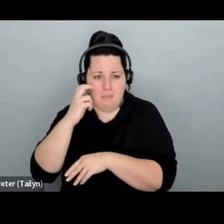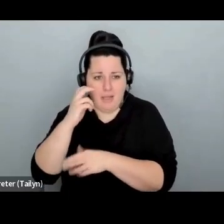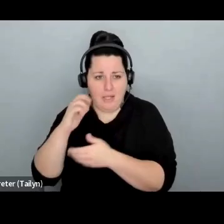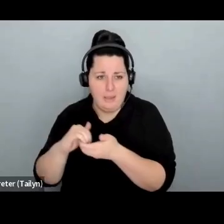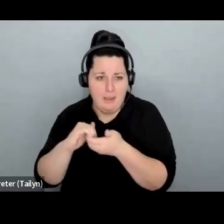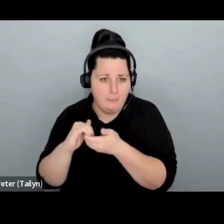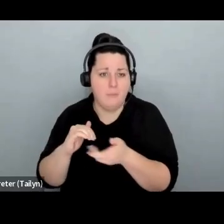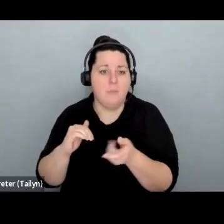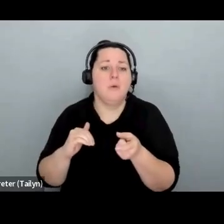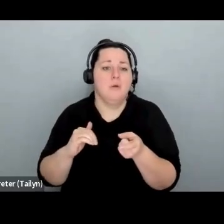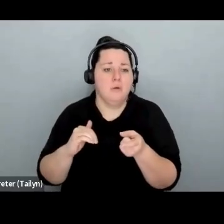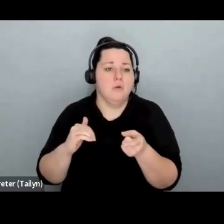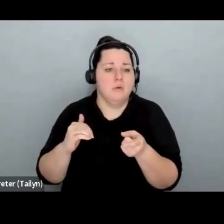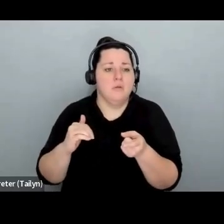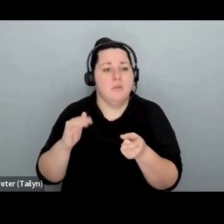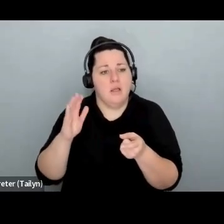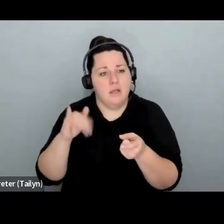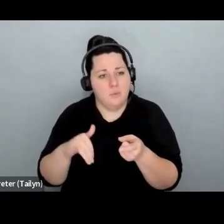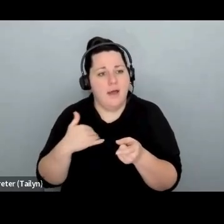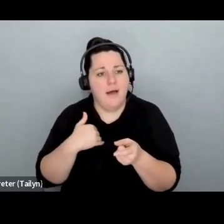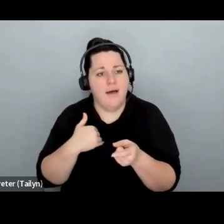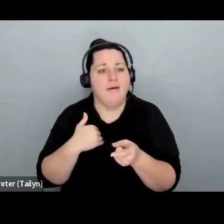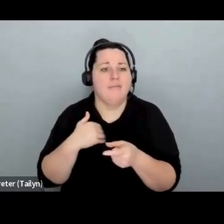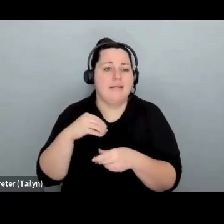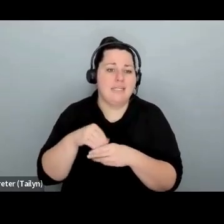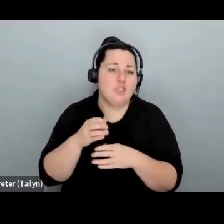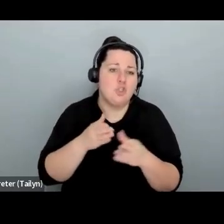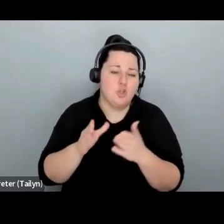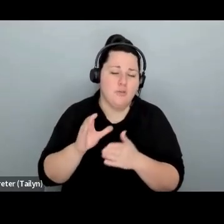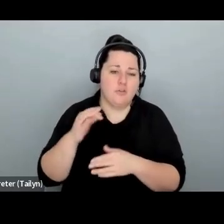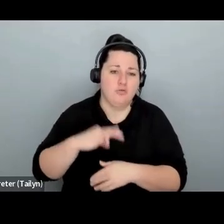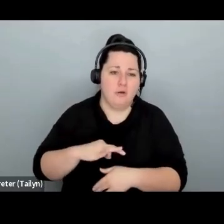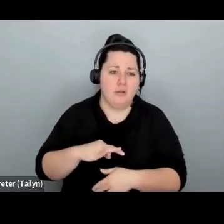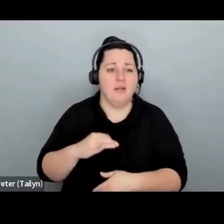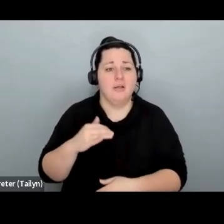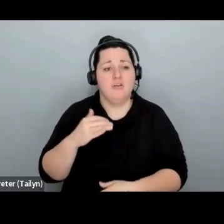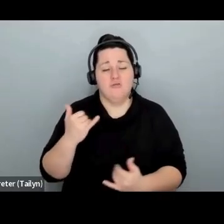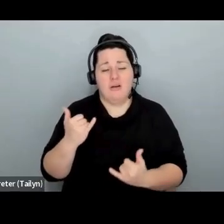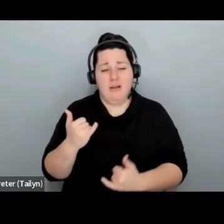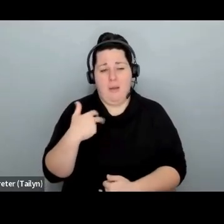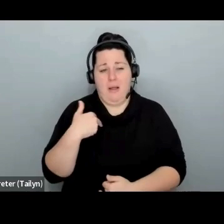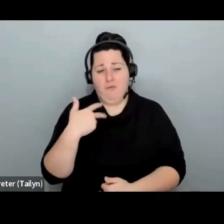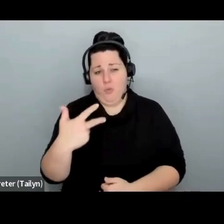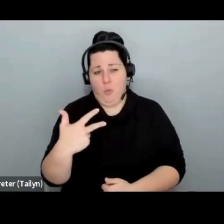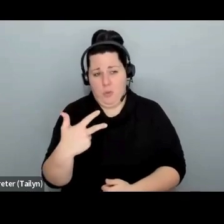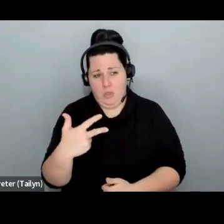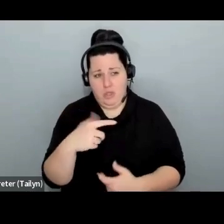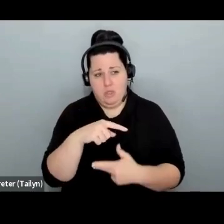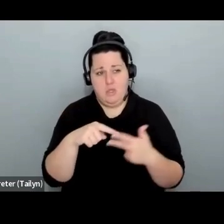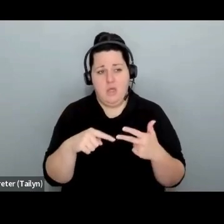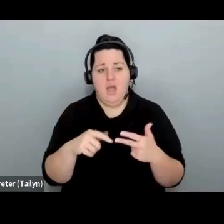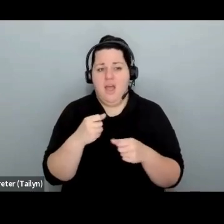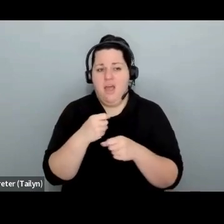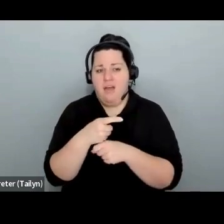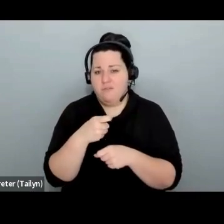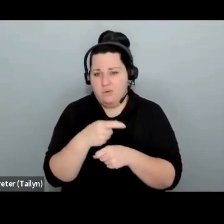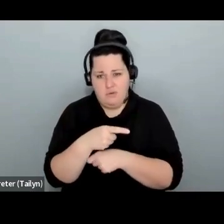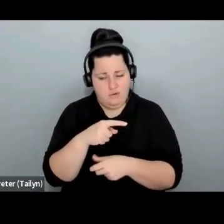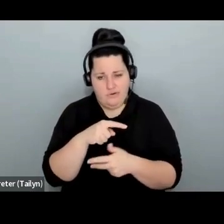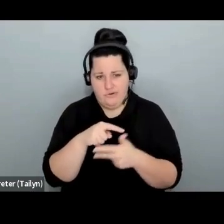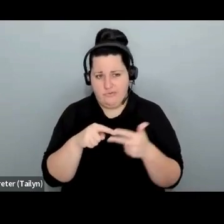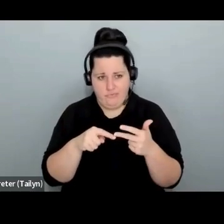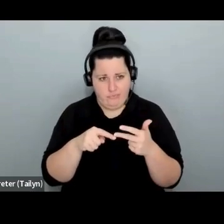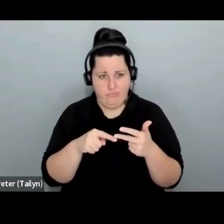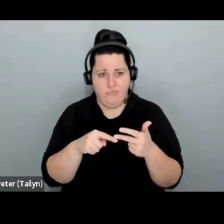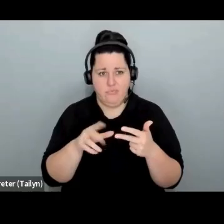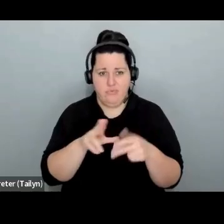You can earn in-service credit. And there are 3 right now, and these are every year we,